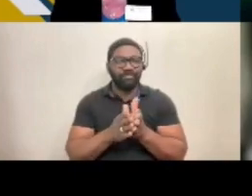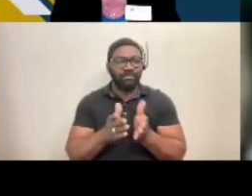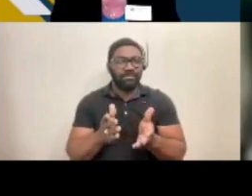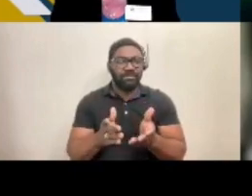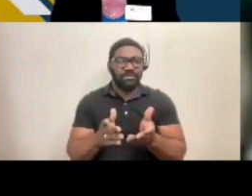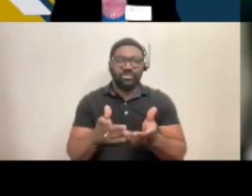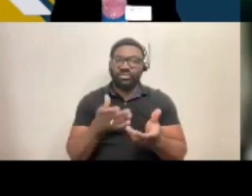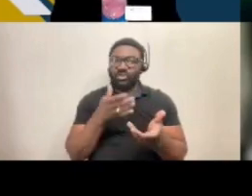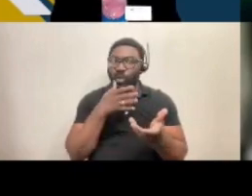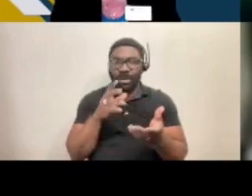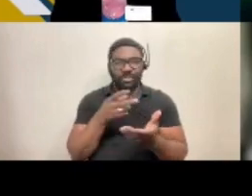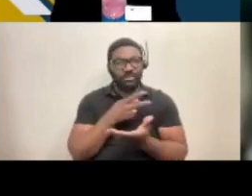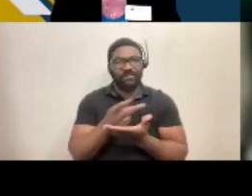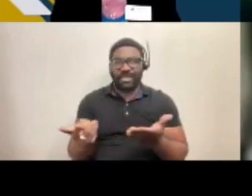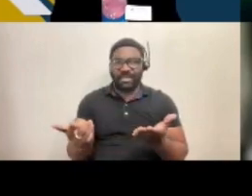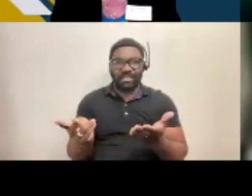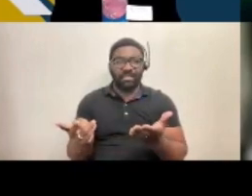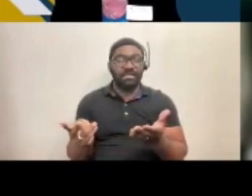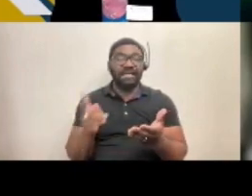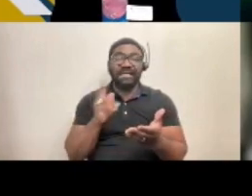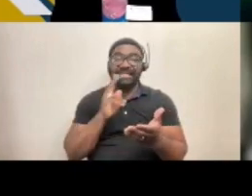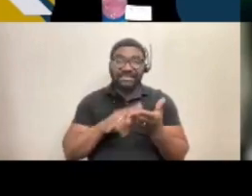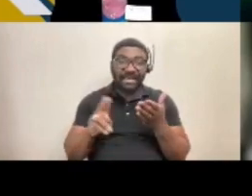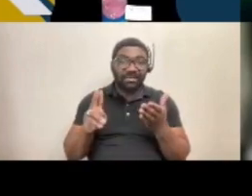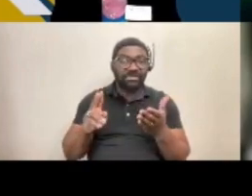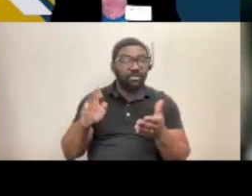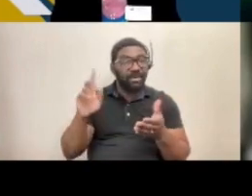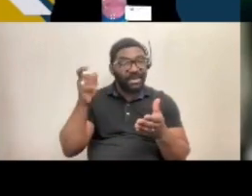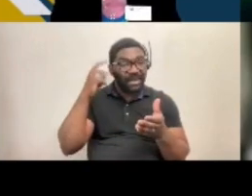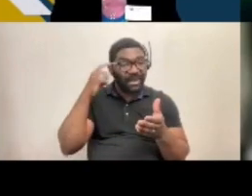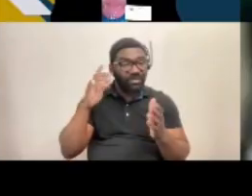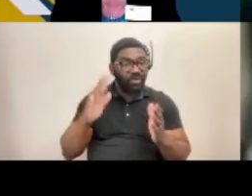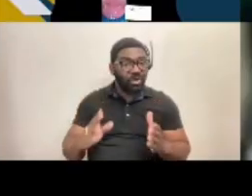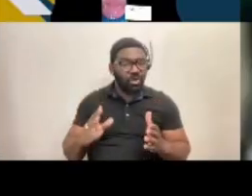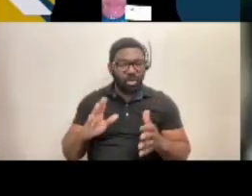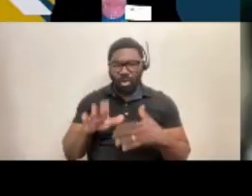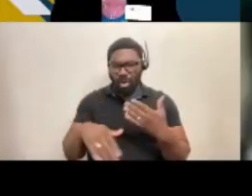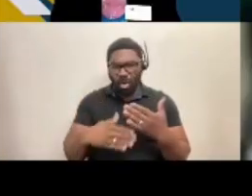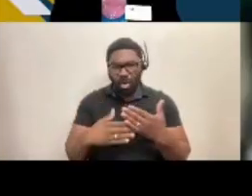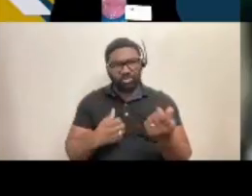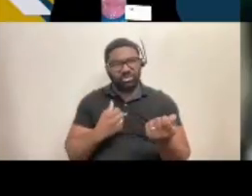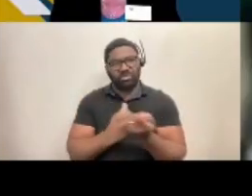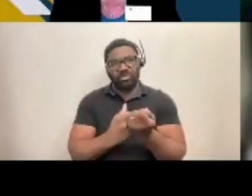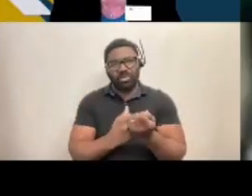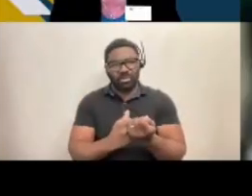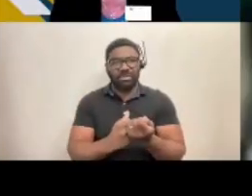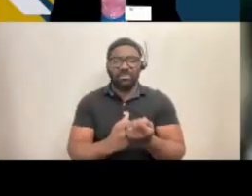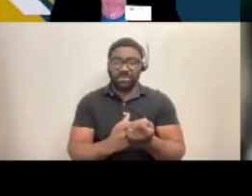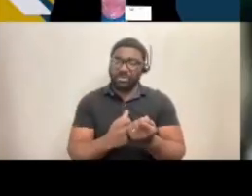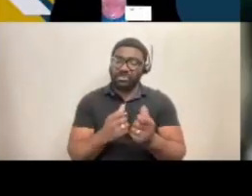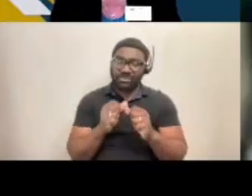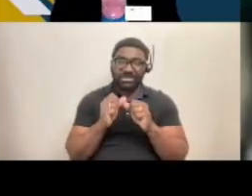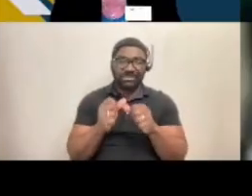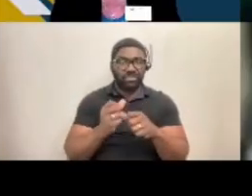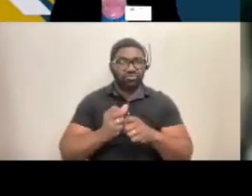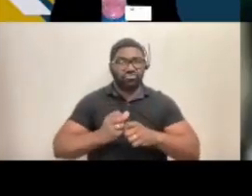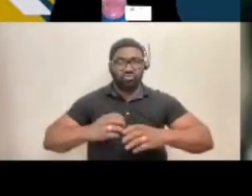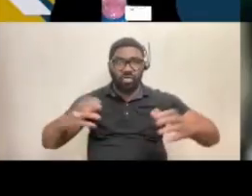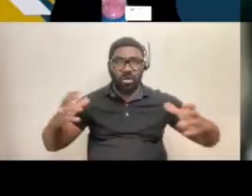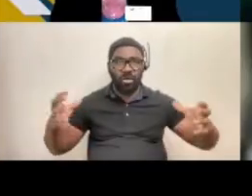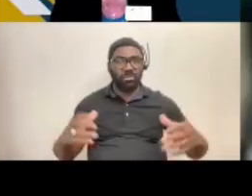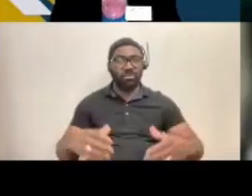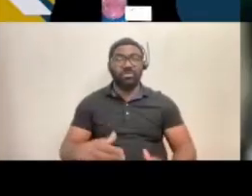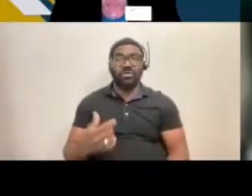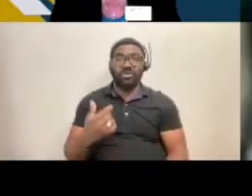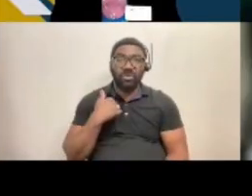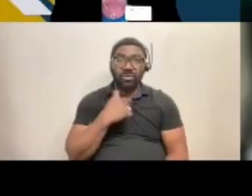support of the secretary, of our governor, to grow this workforce. And we have actually